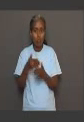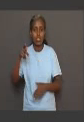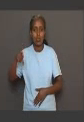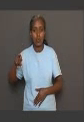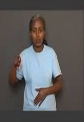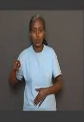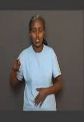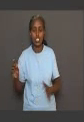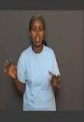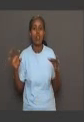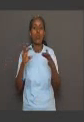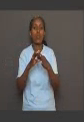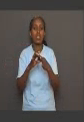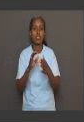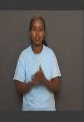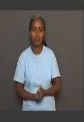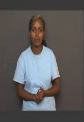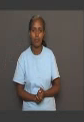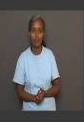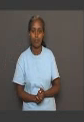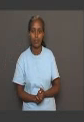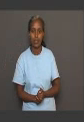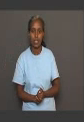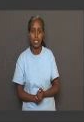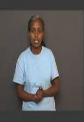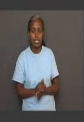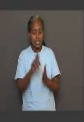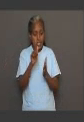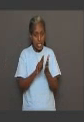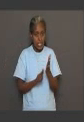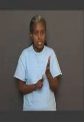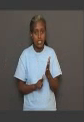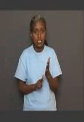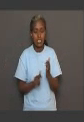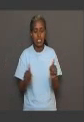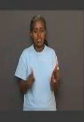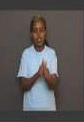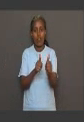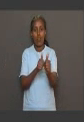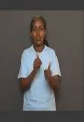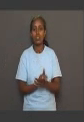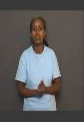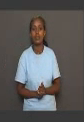propositional connectives. The list is as follows: